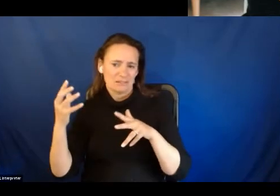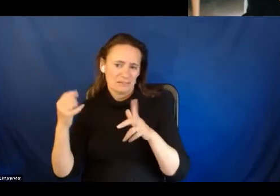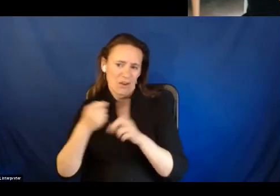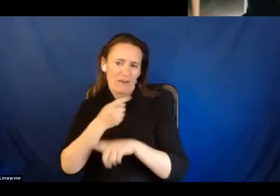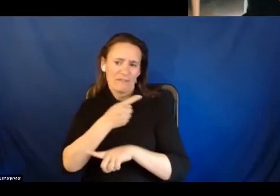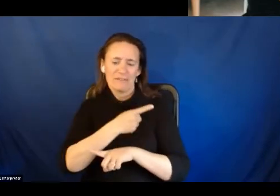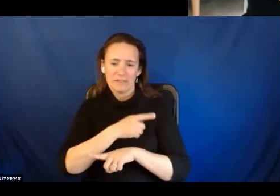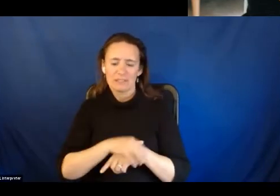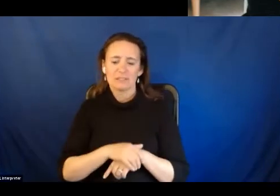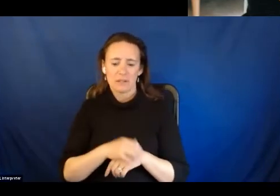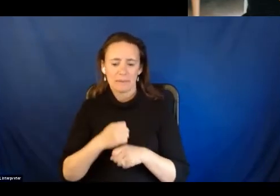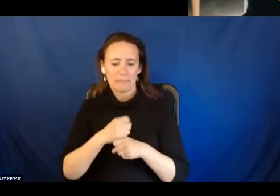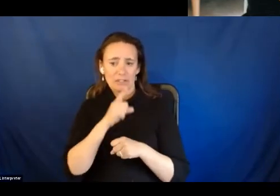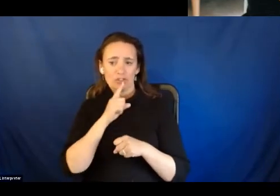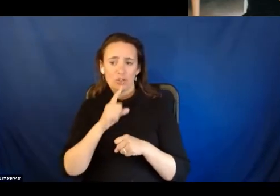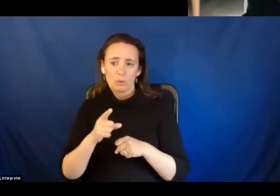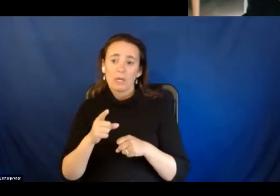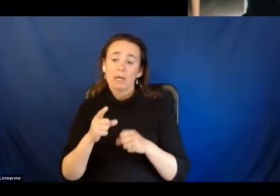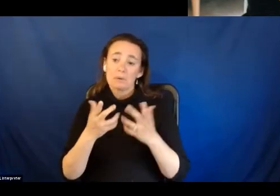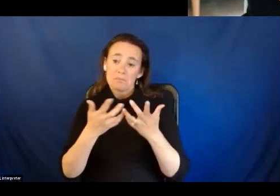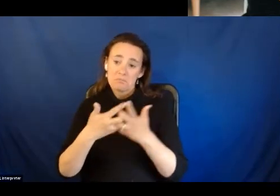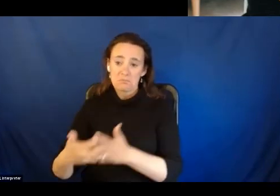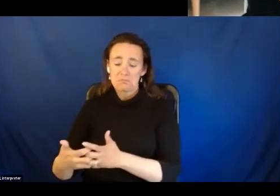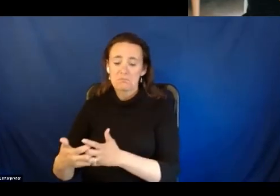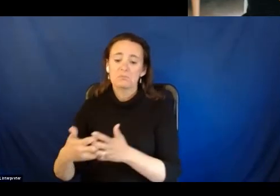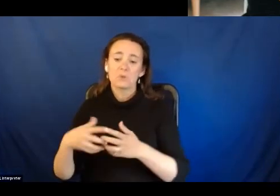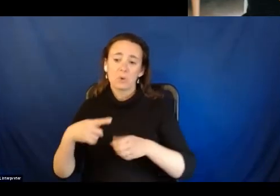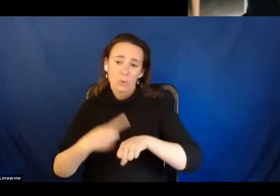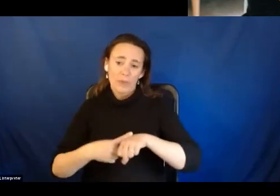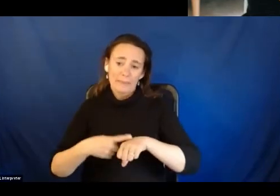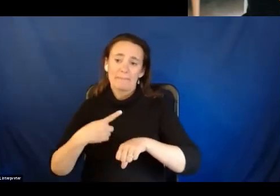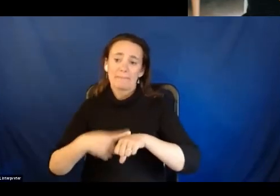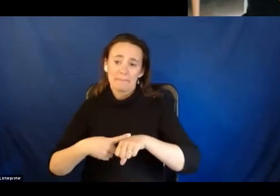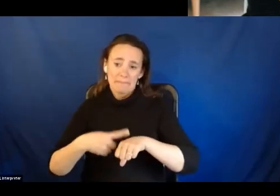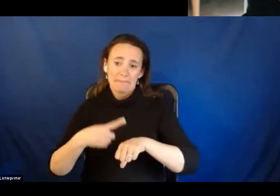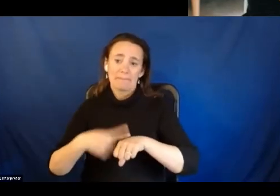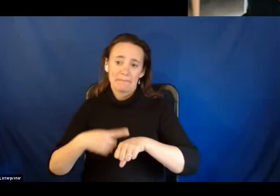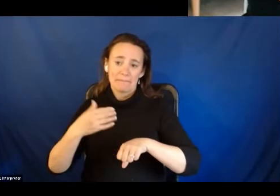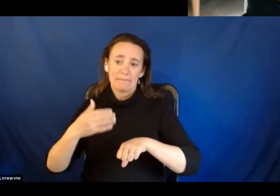and in the same rhythm for the music to sound good.